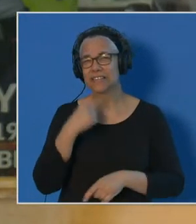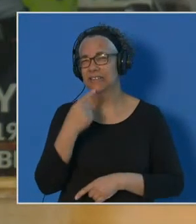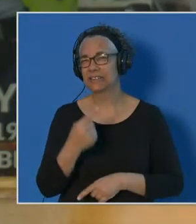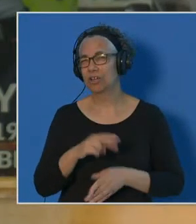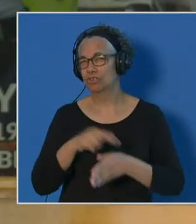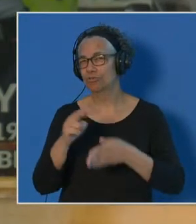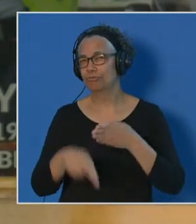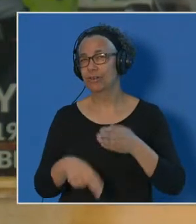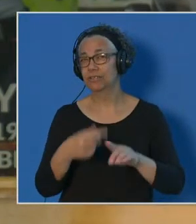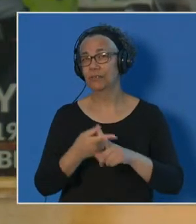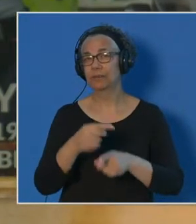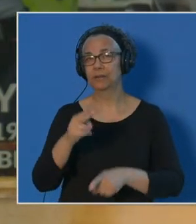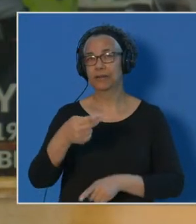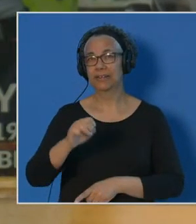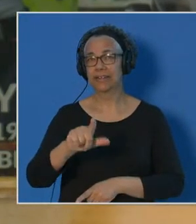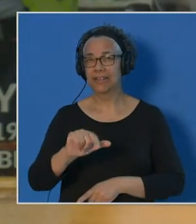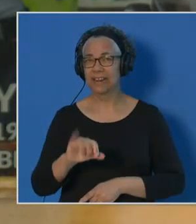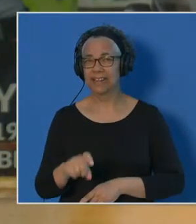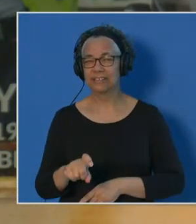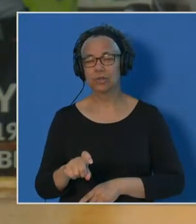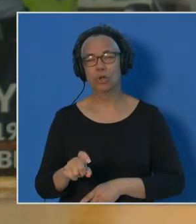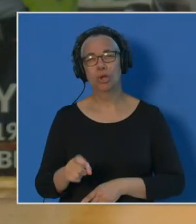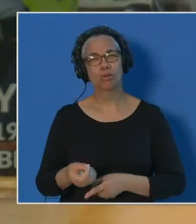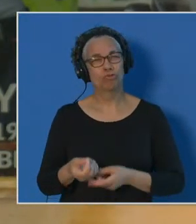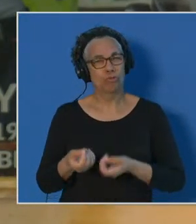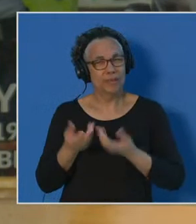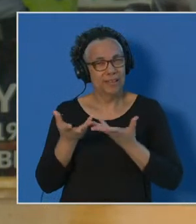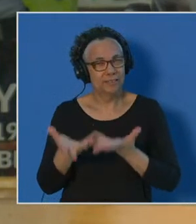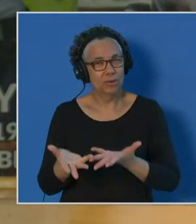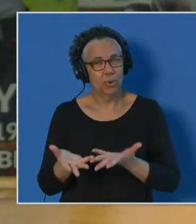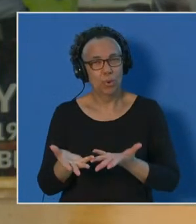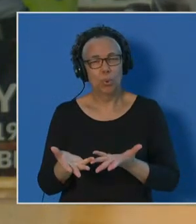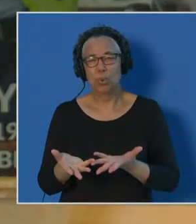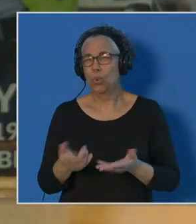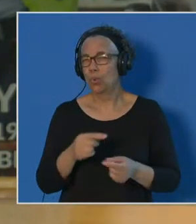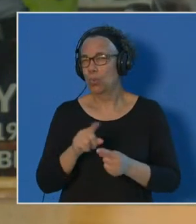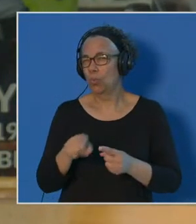patients' doctors. Do you know about when that'll be? We've heard from patients who are still waiting.